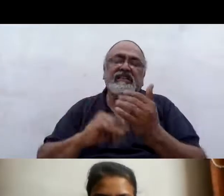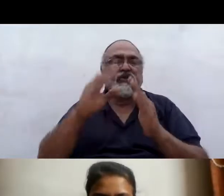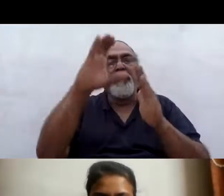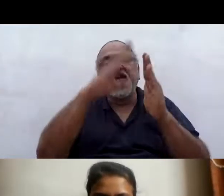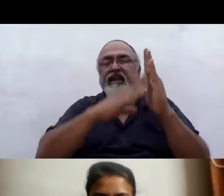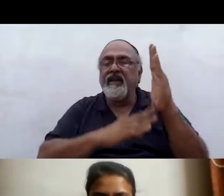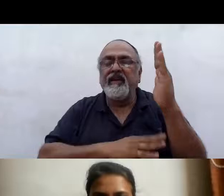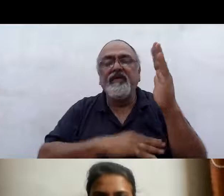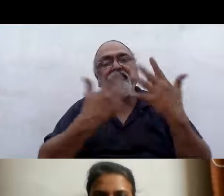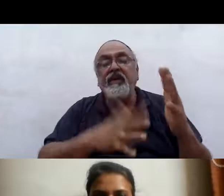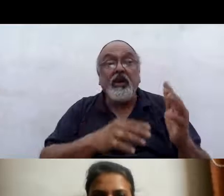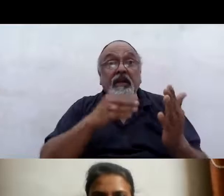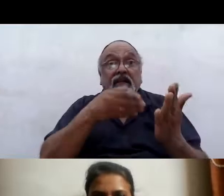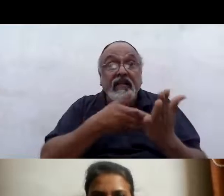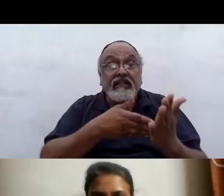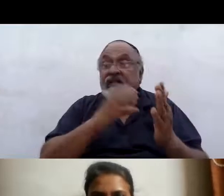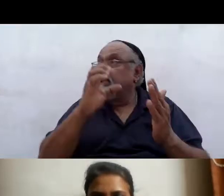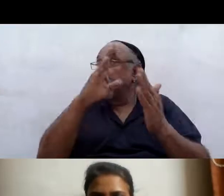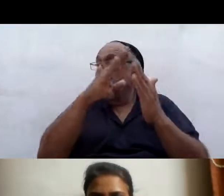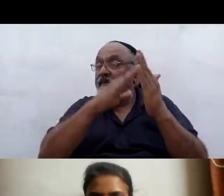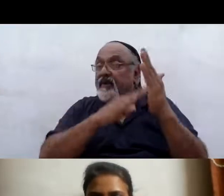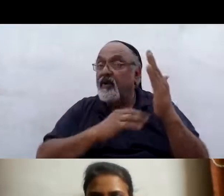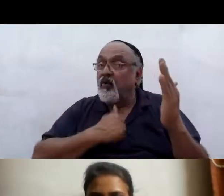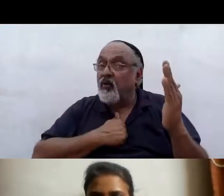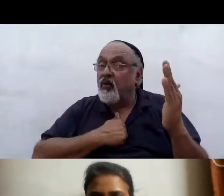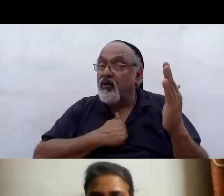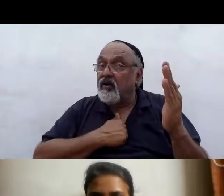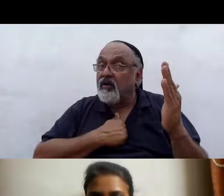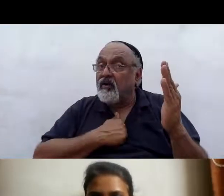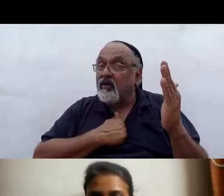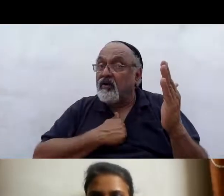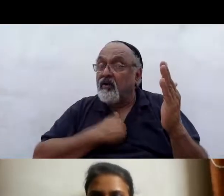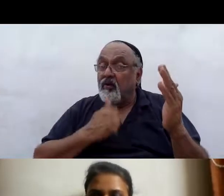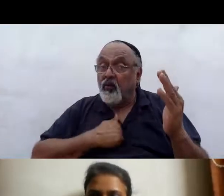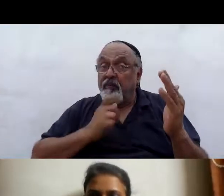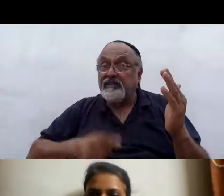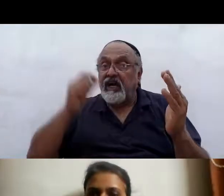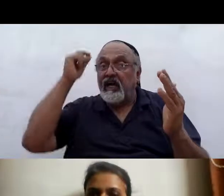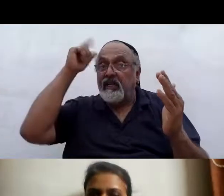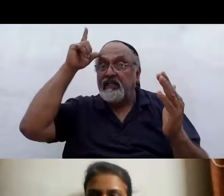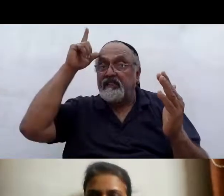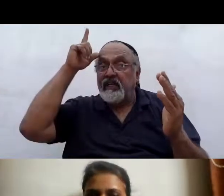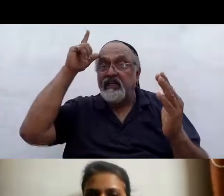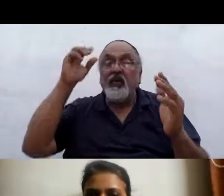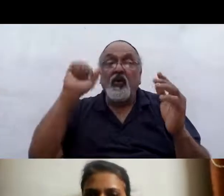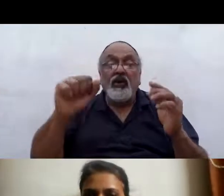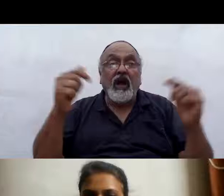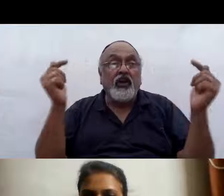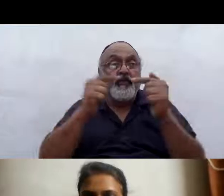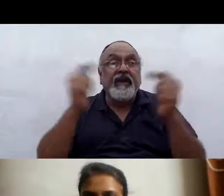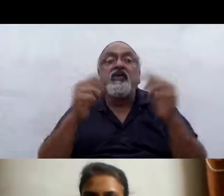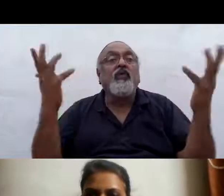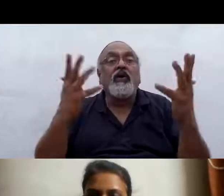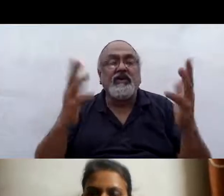itself. Here we should remember that we should understand and read the arguments of the case. We